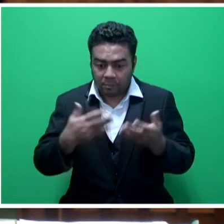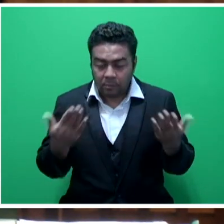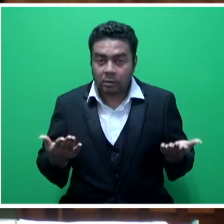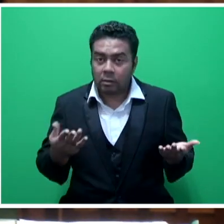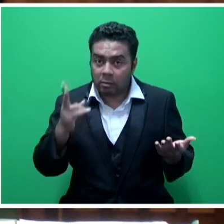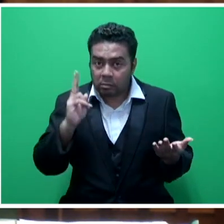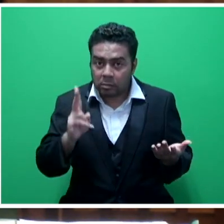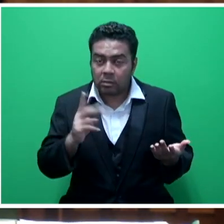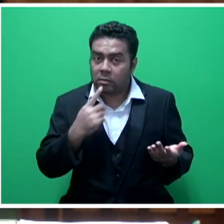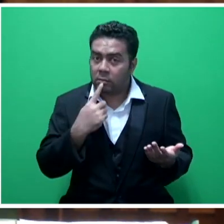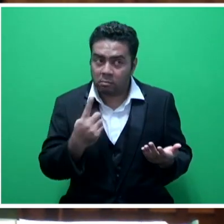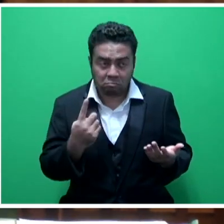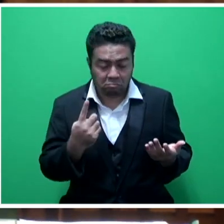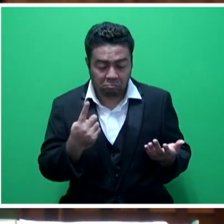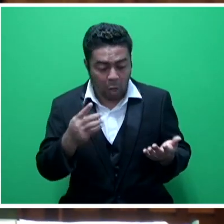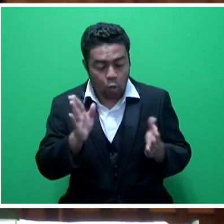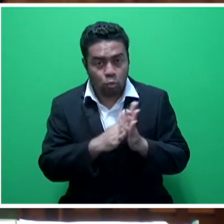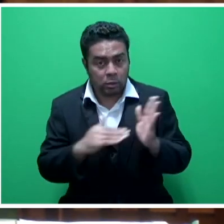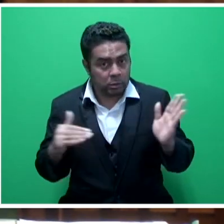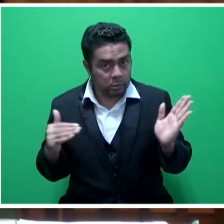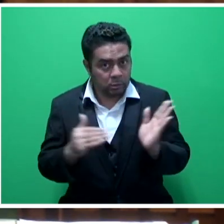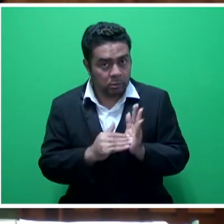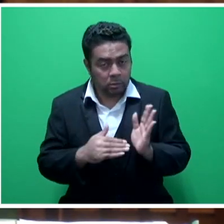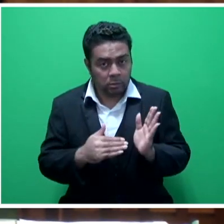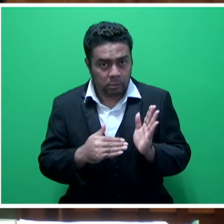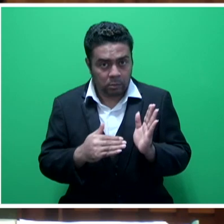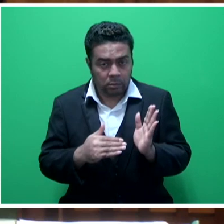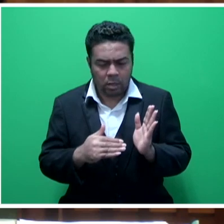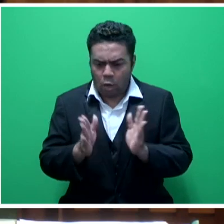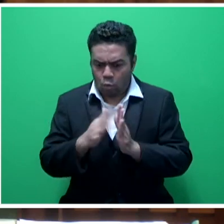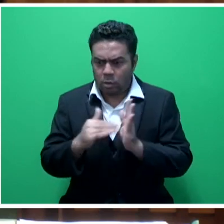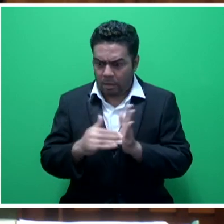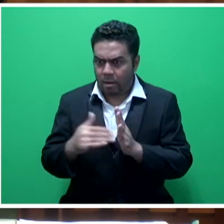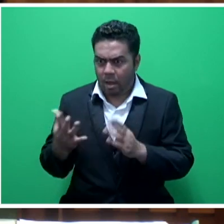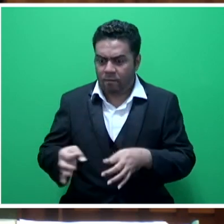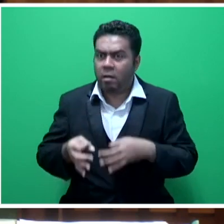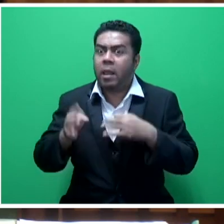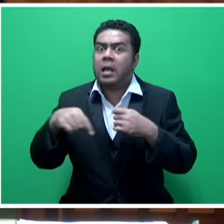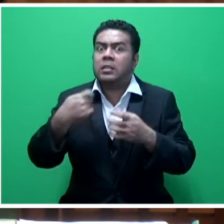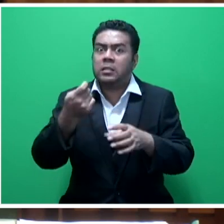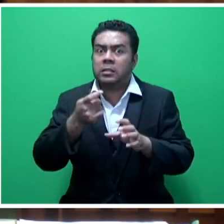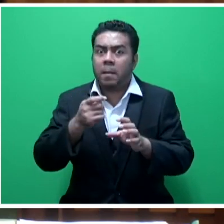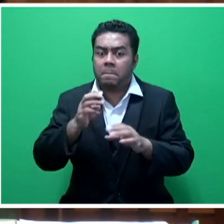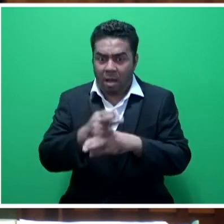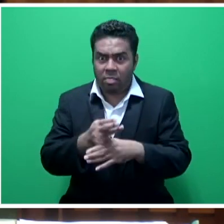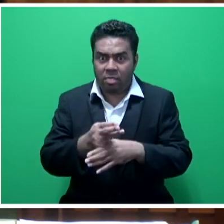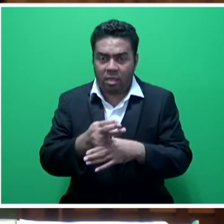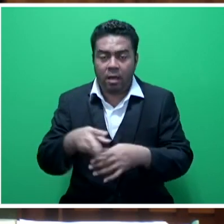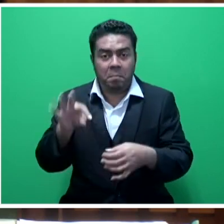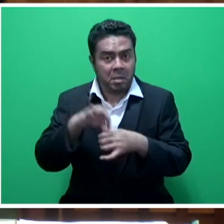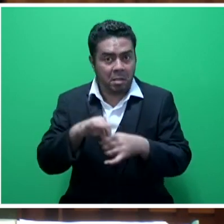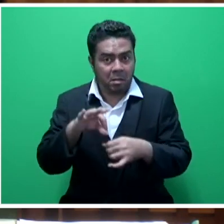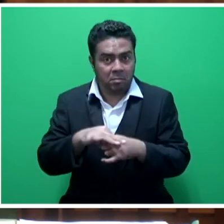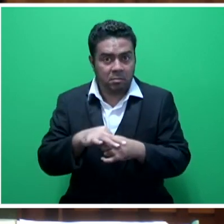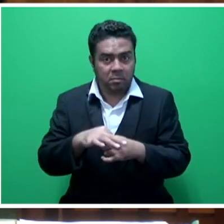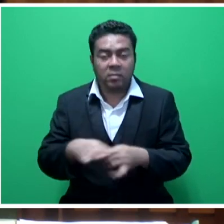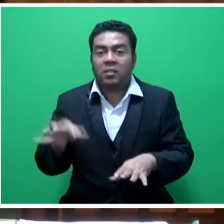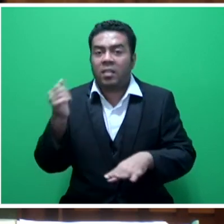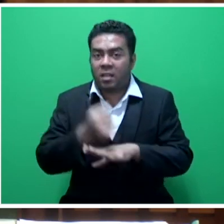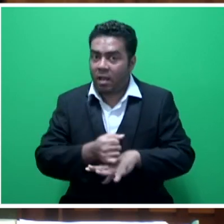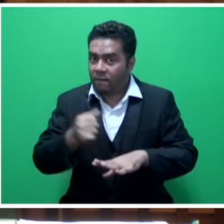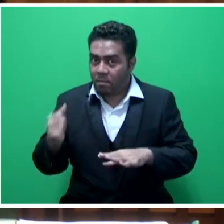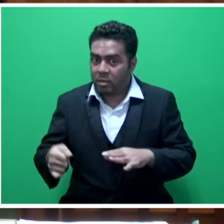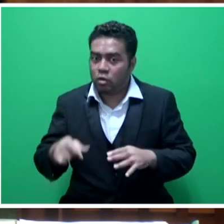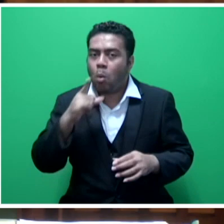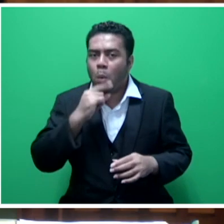at New Zealand. Despite the fact that they're heading into an election next month, I should say, the government's loan to